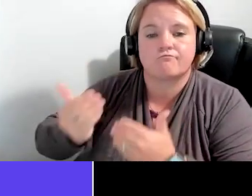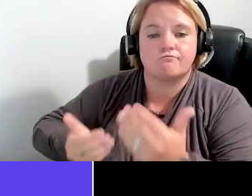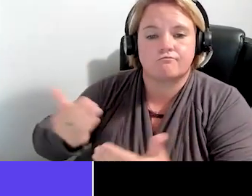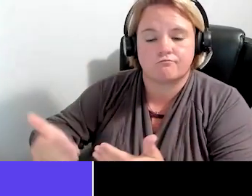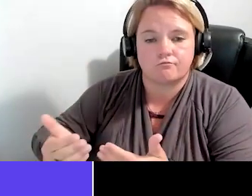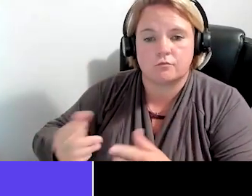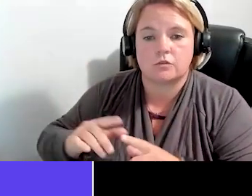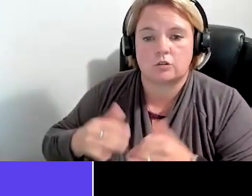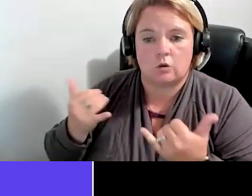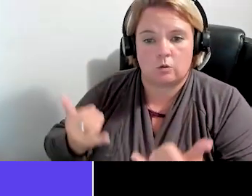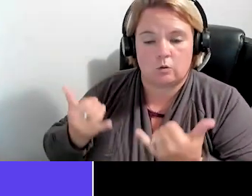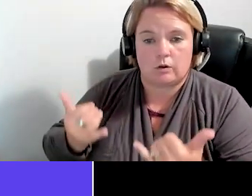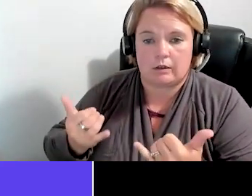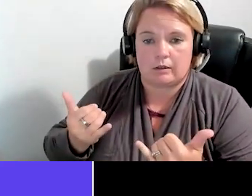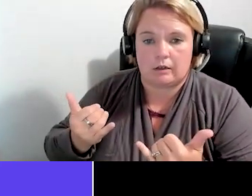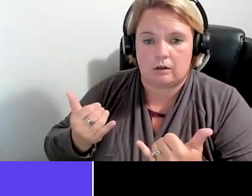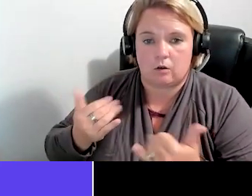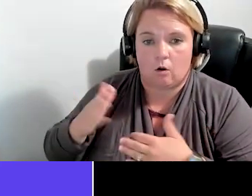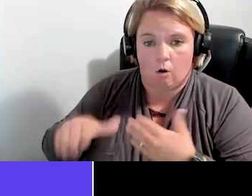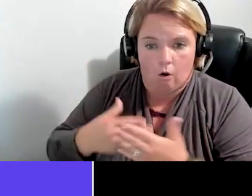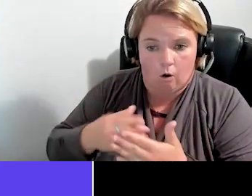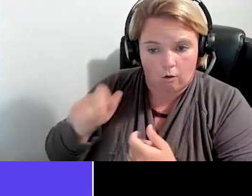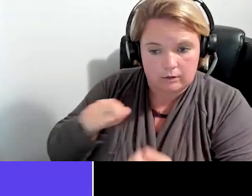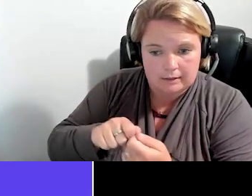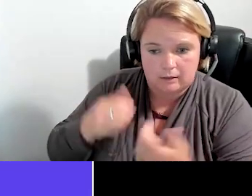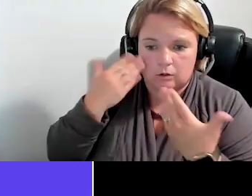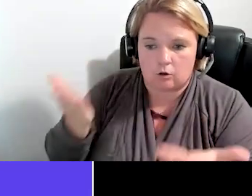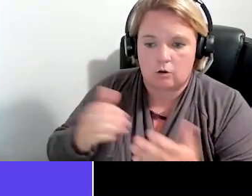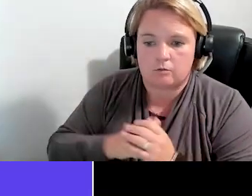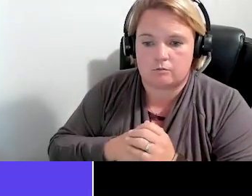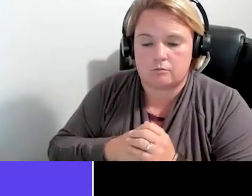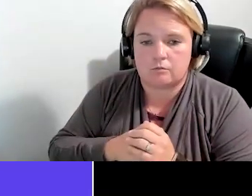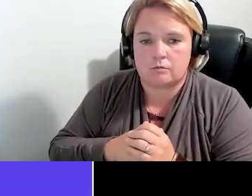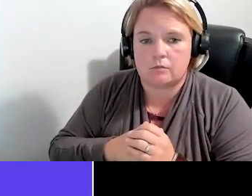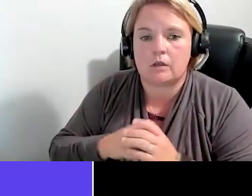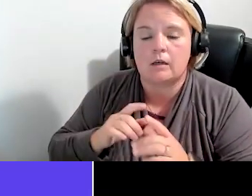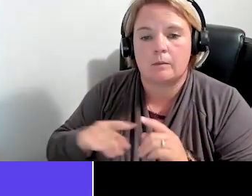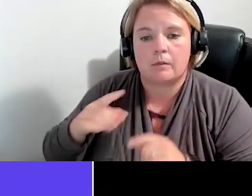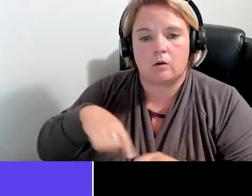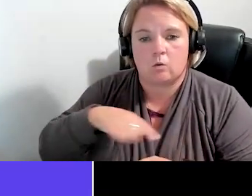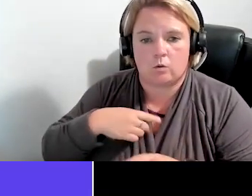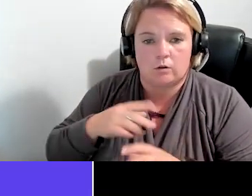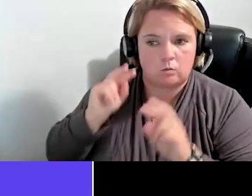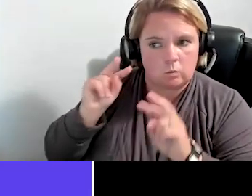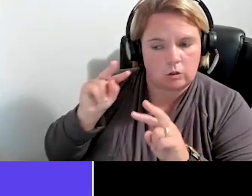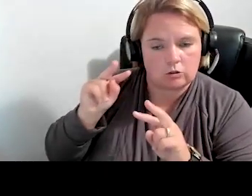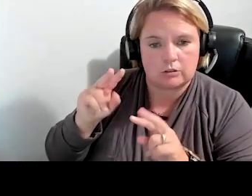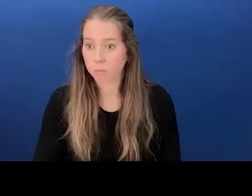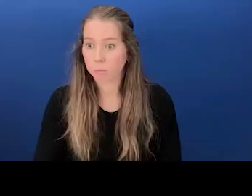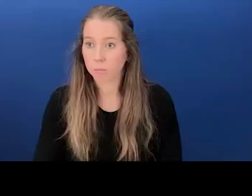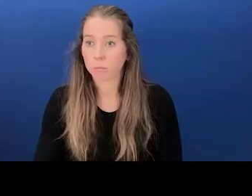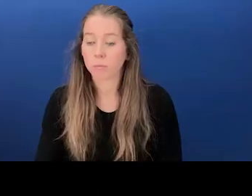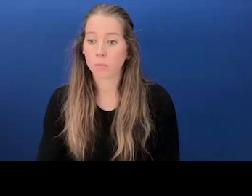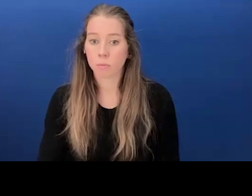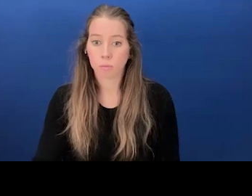now we don't know exactly all of the details, but we're keeping an eye on that. Okay, and